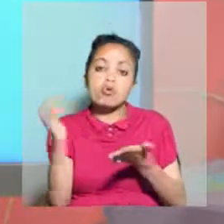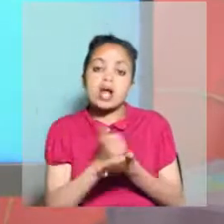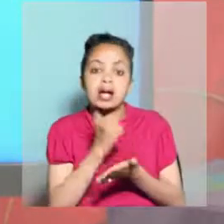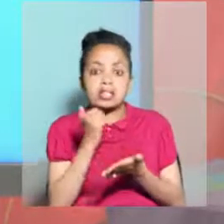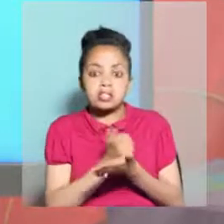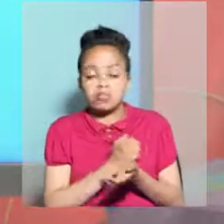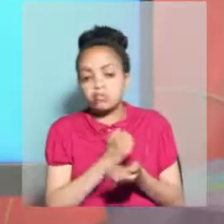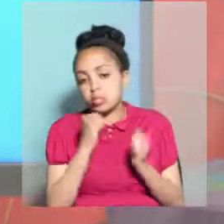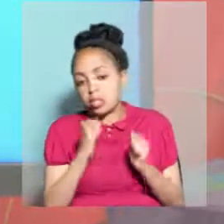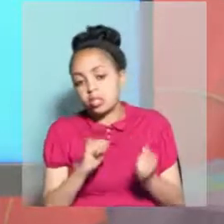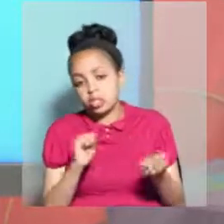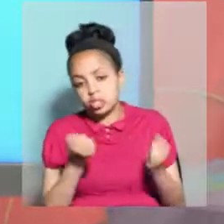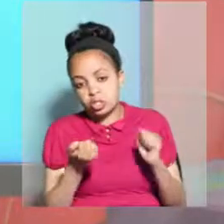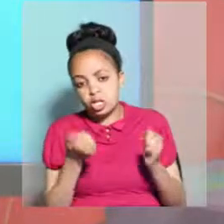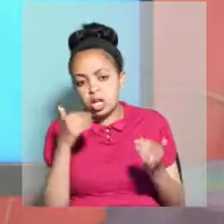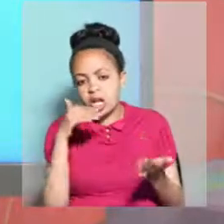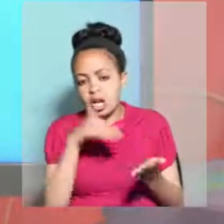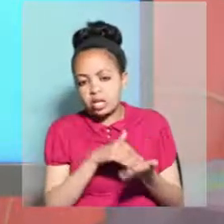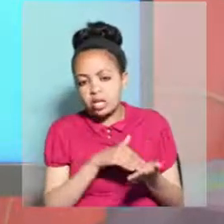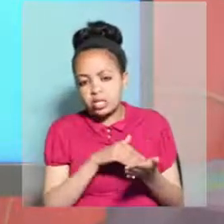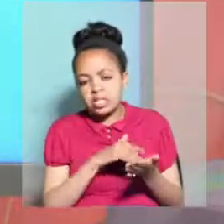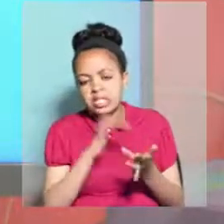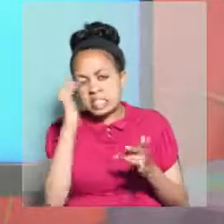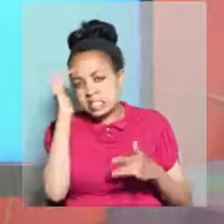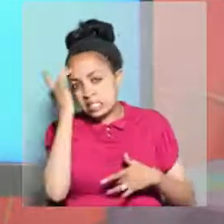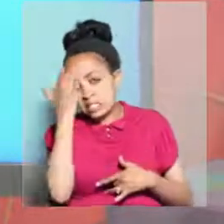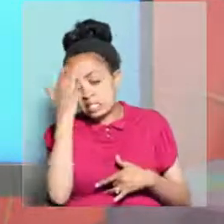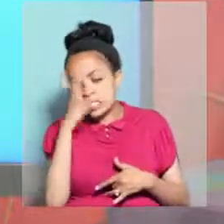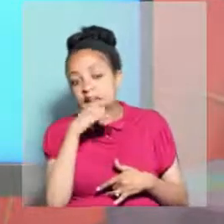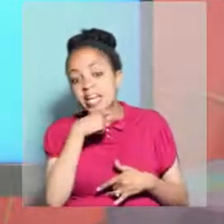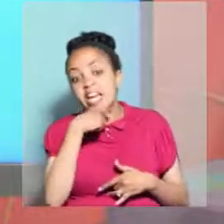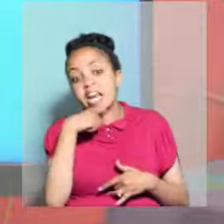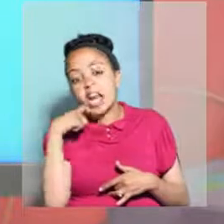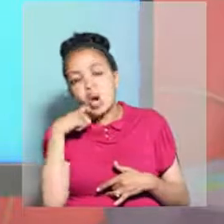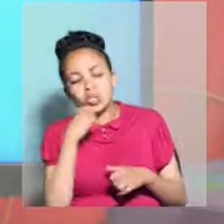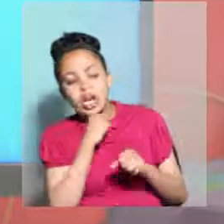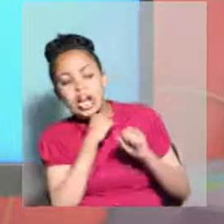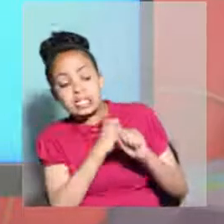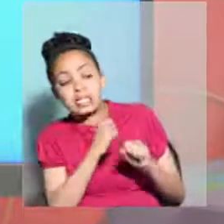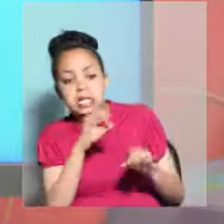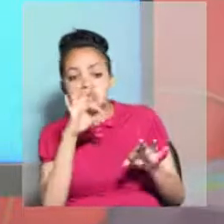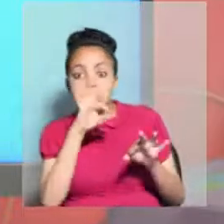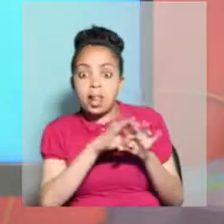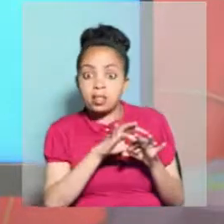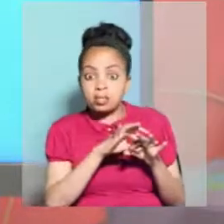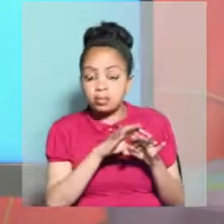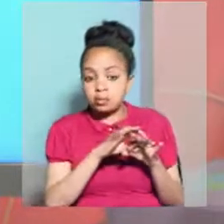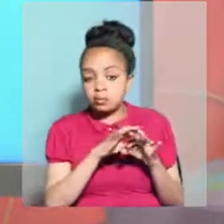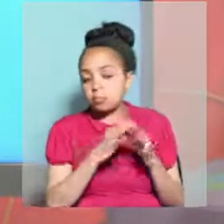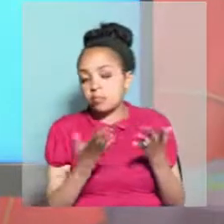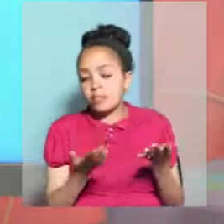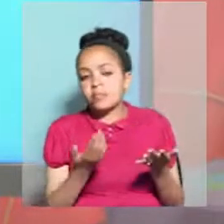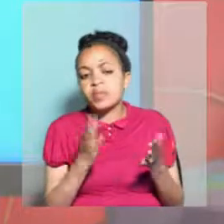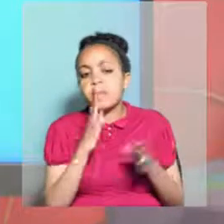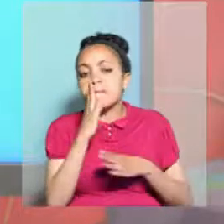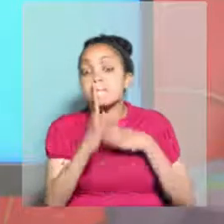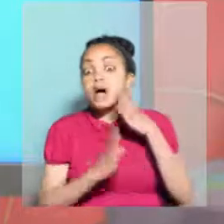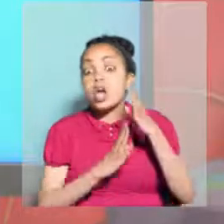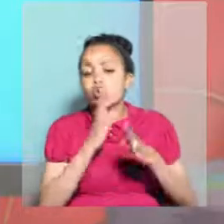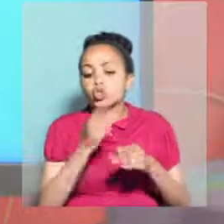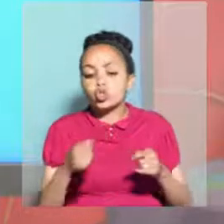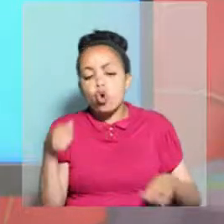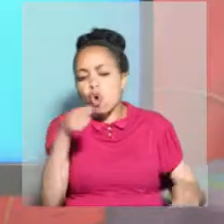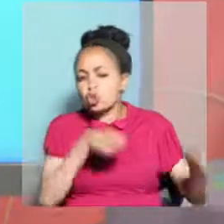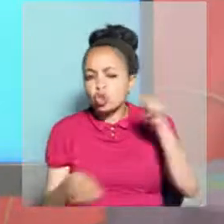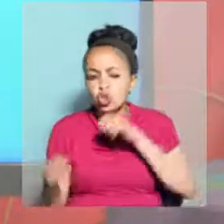one. And again, disease and again, drought resistant plants here. So biology